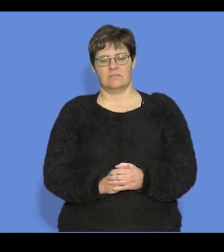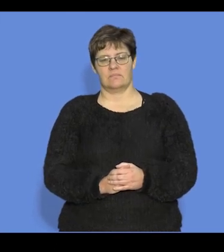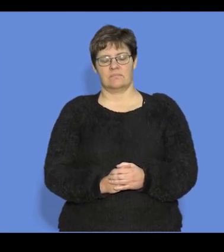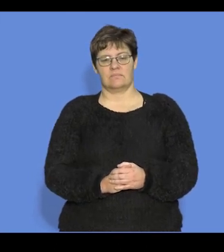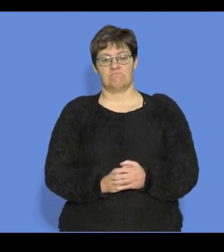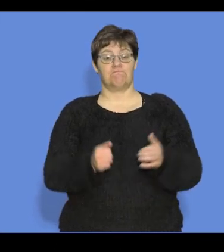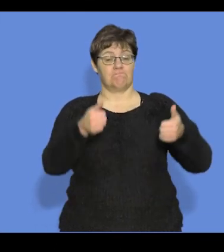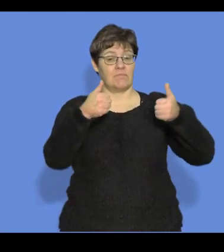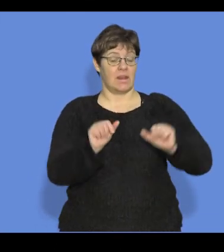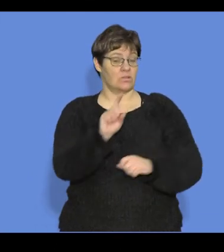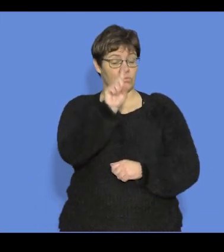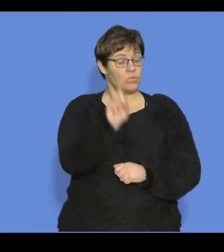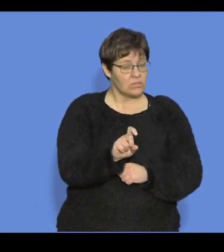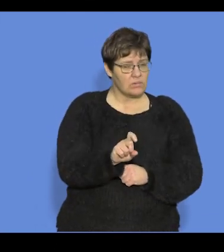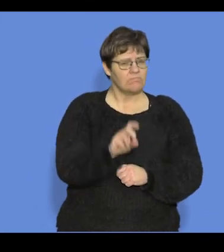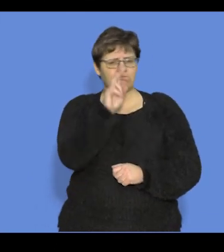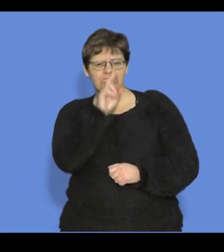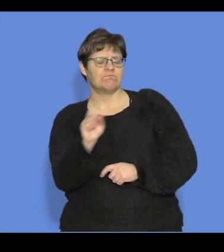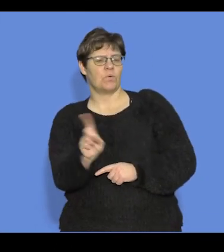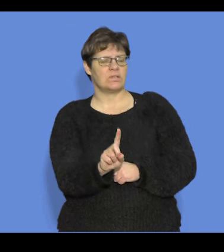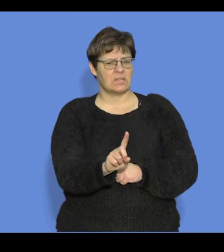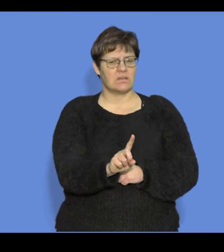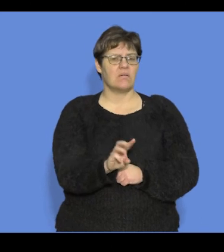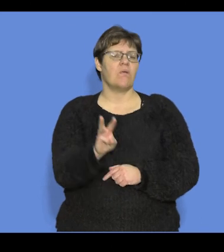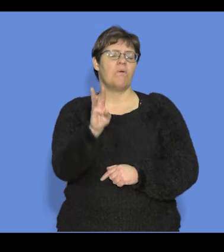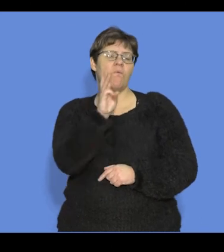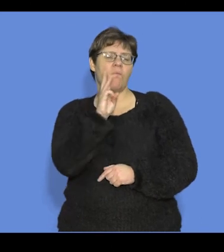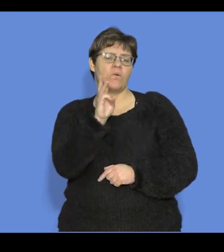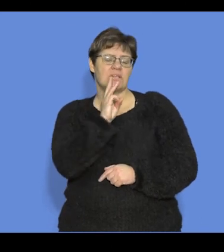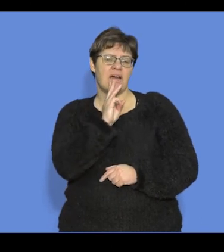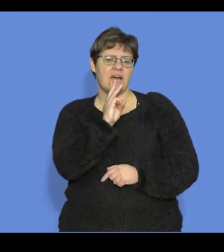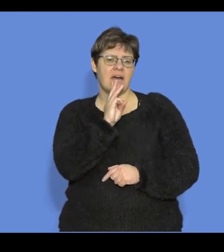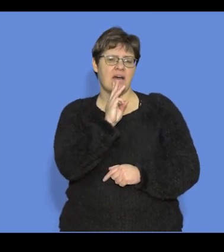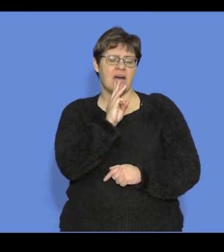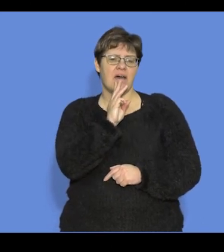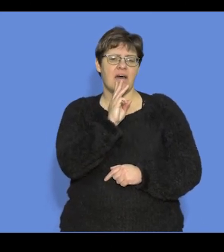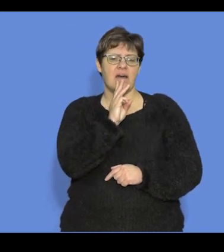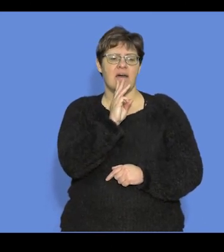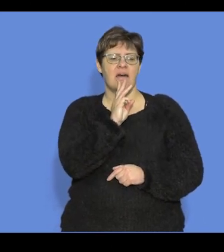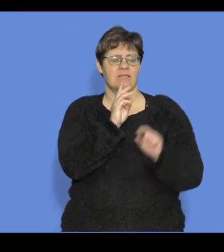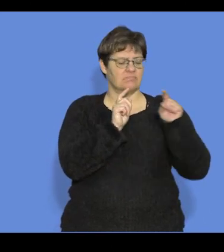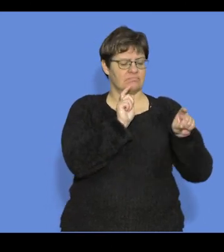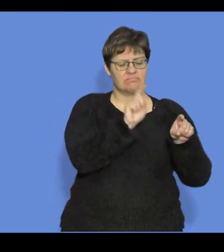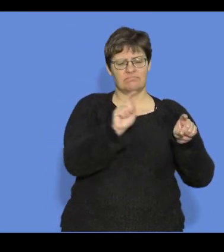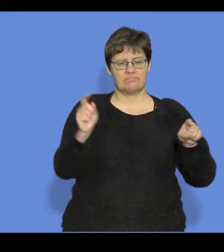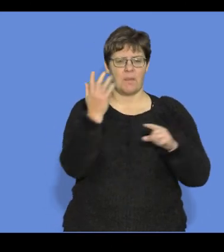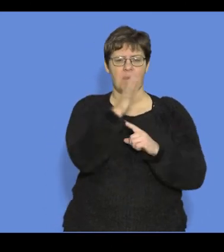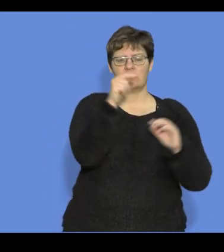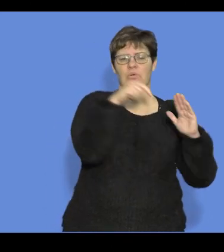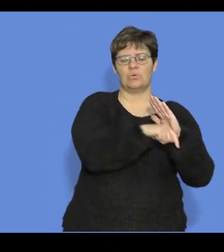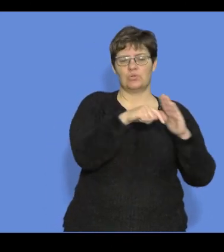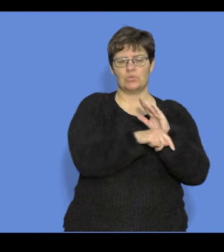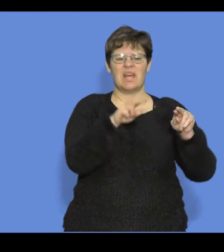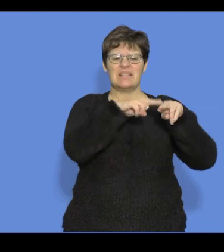The next question looks at how much water different plants lose under different conditions. Okay,